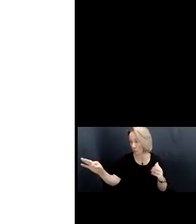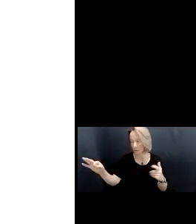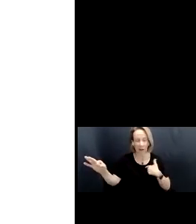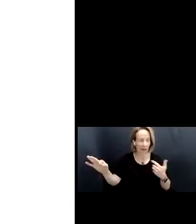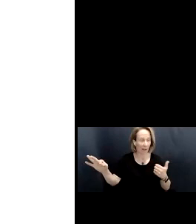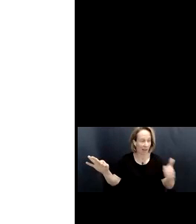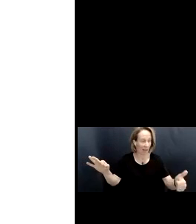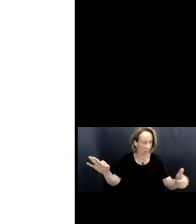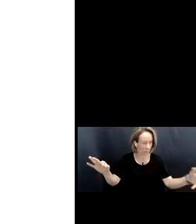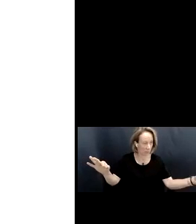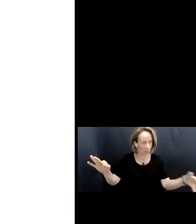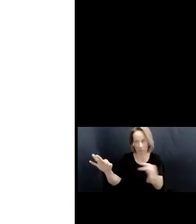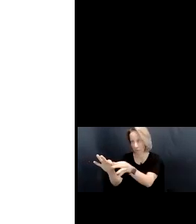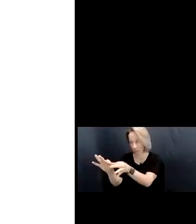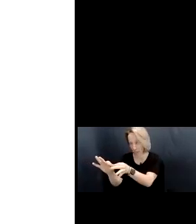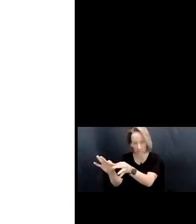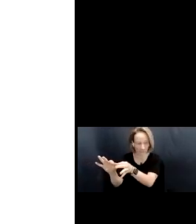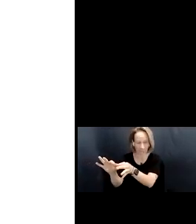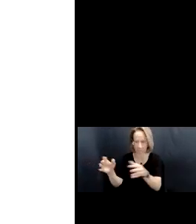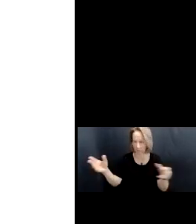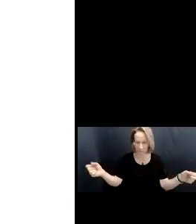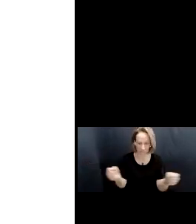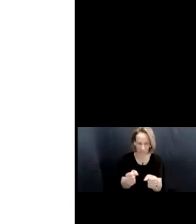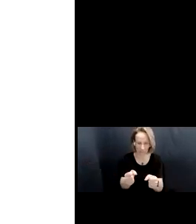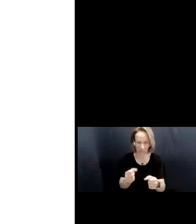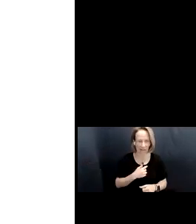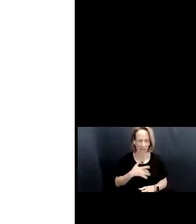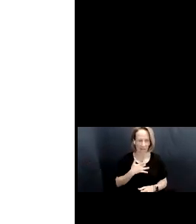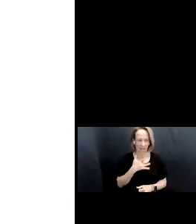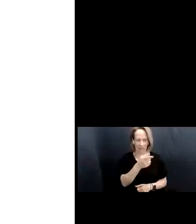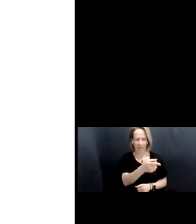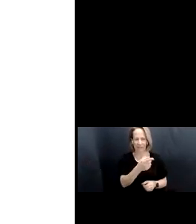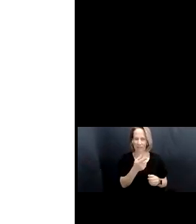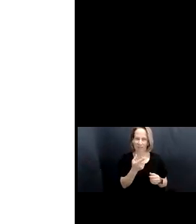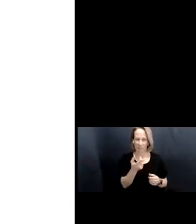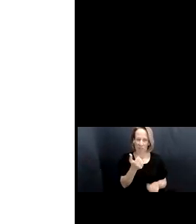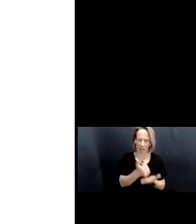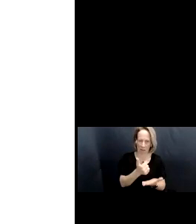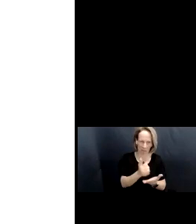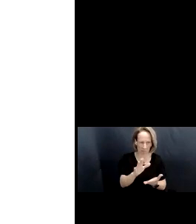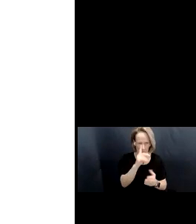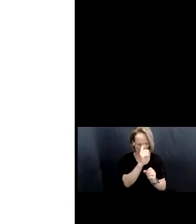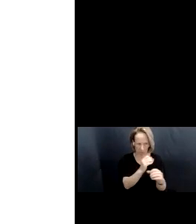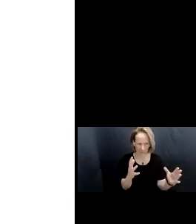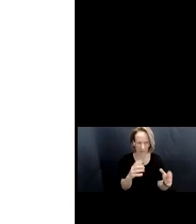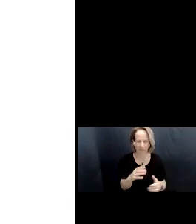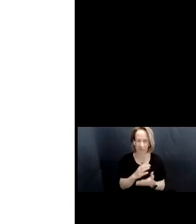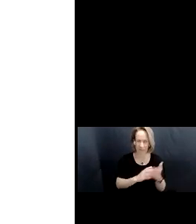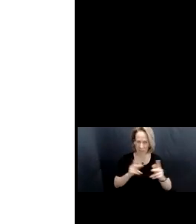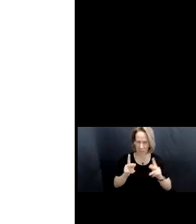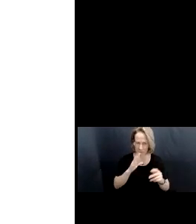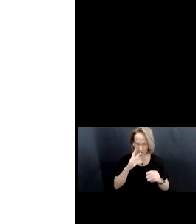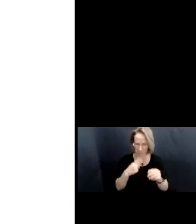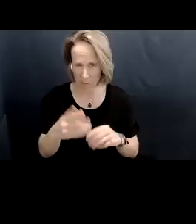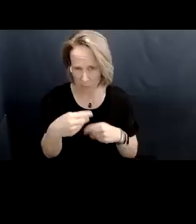the resources. And I thought that this visual was kind of helpful. So some folks talked about providing case management.